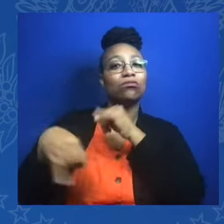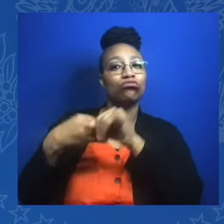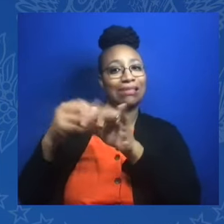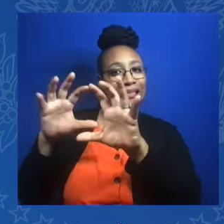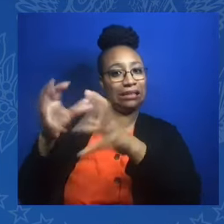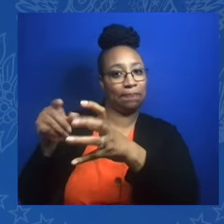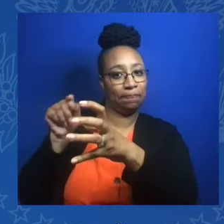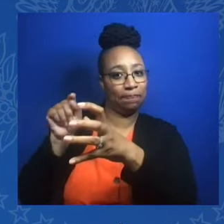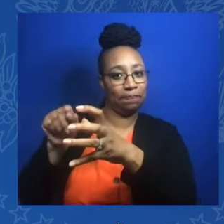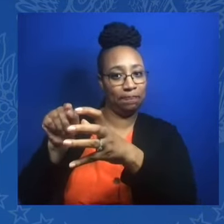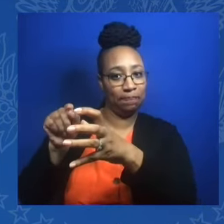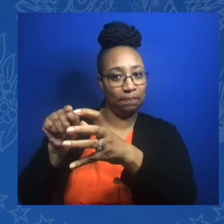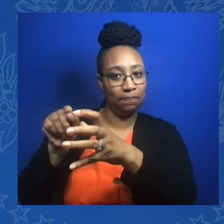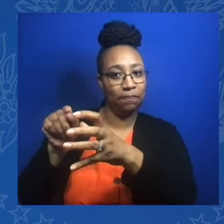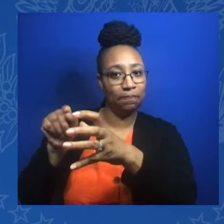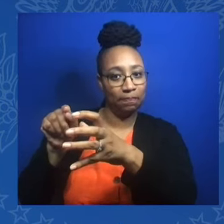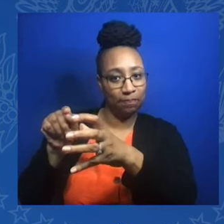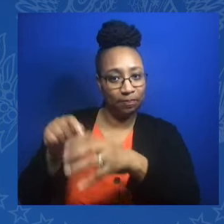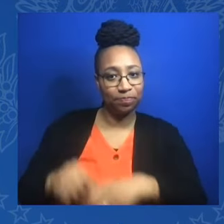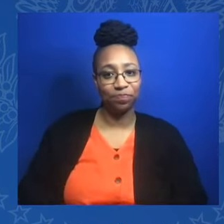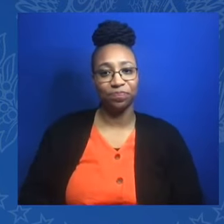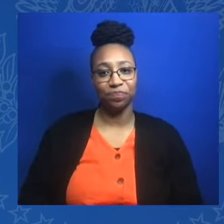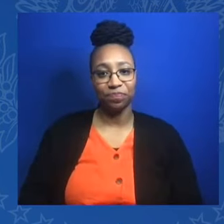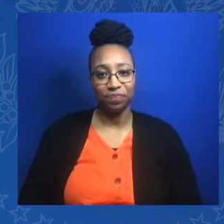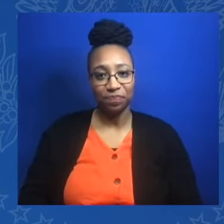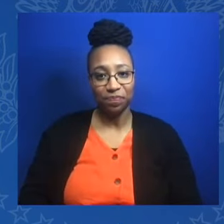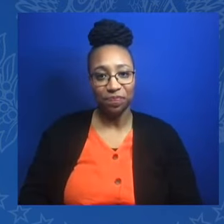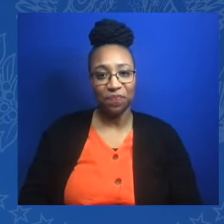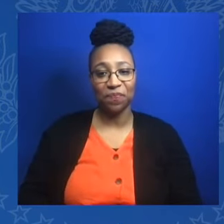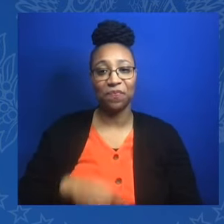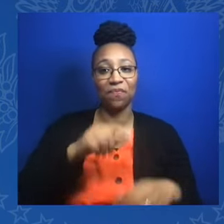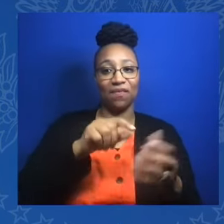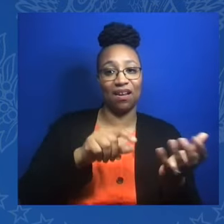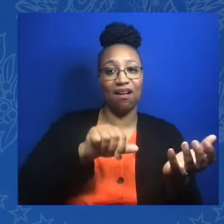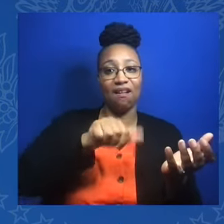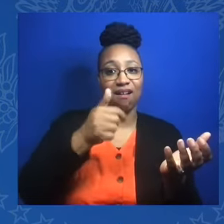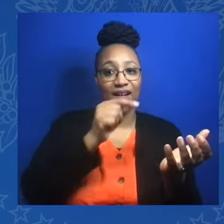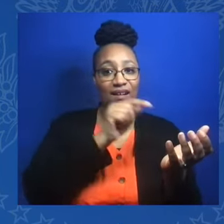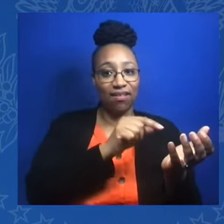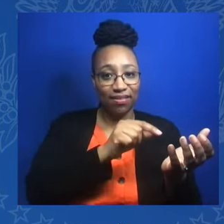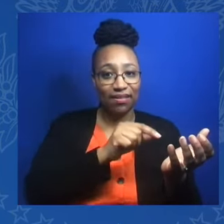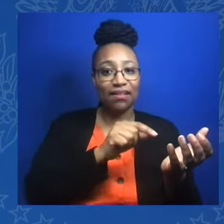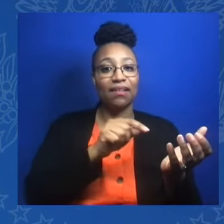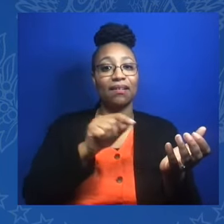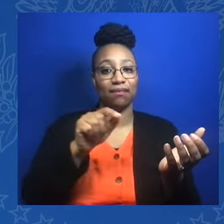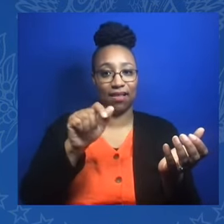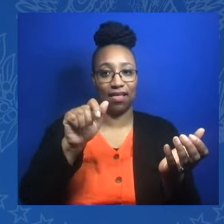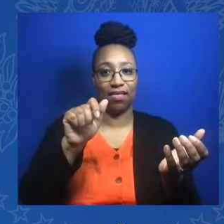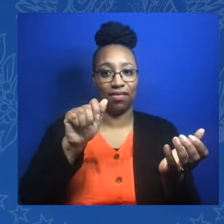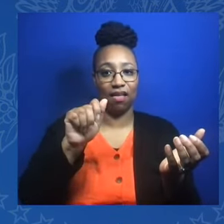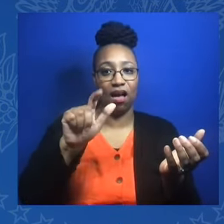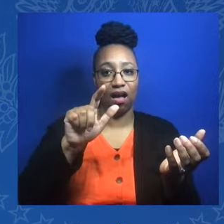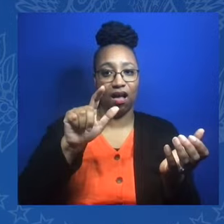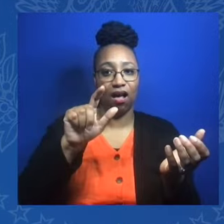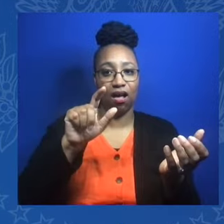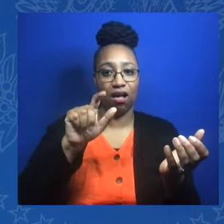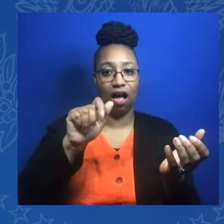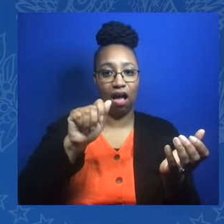since Apollo mission ended more than 50 years ago. Will consist of 3 Americans and 1